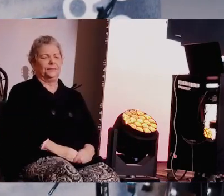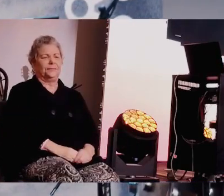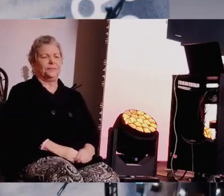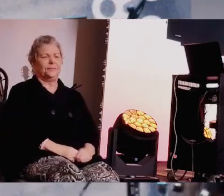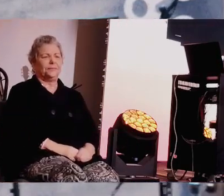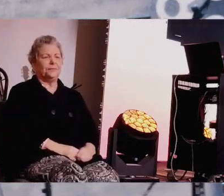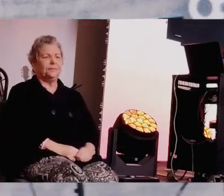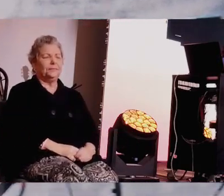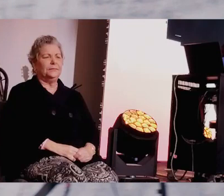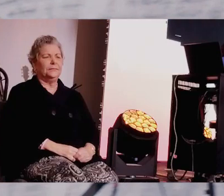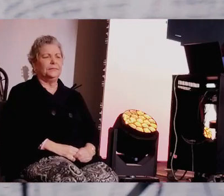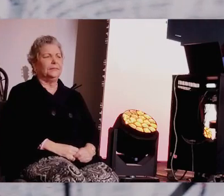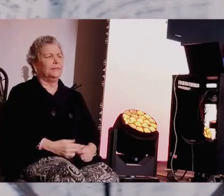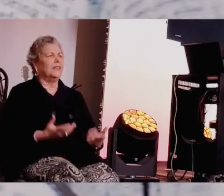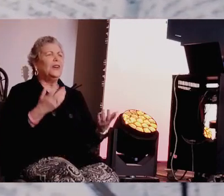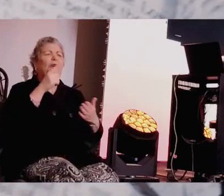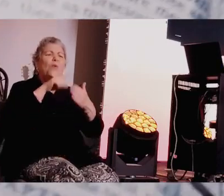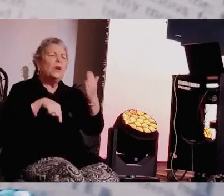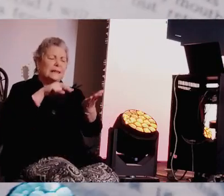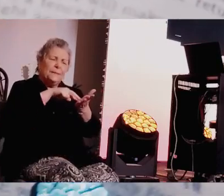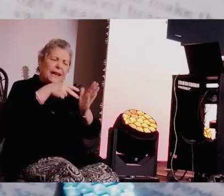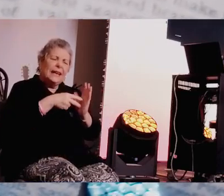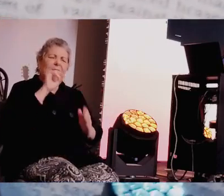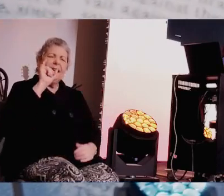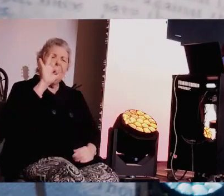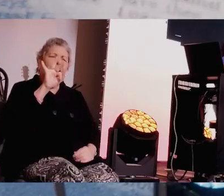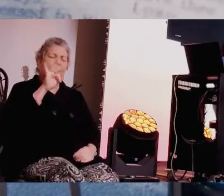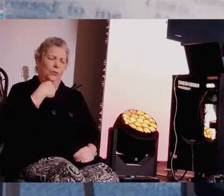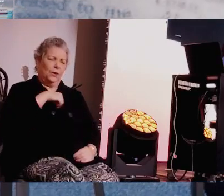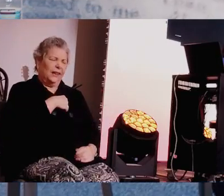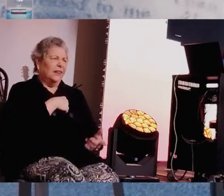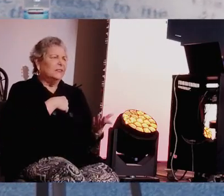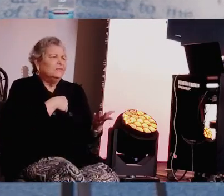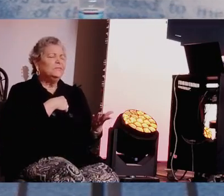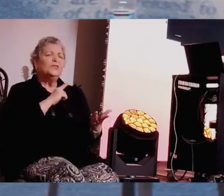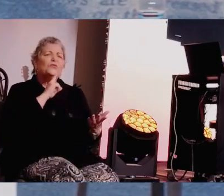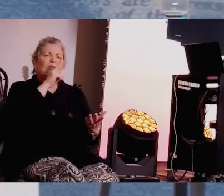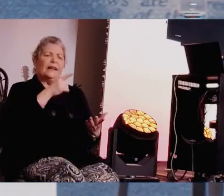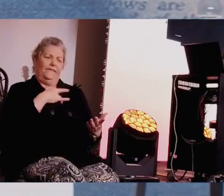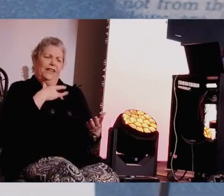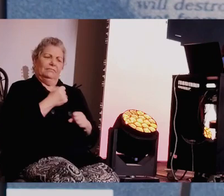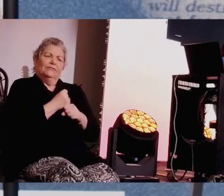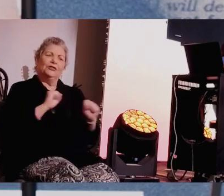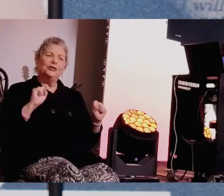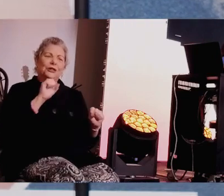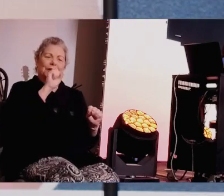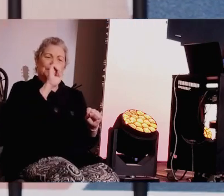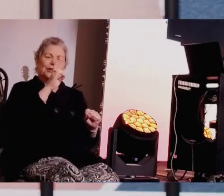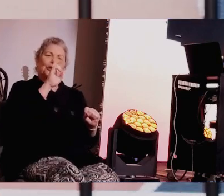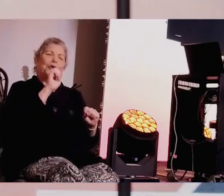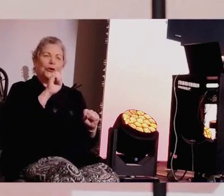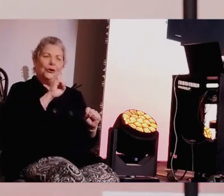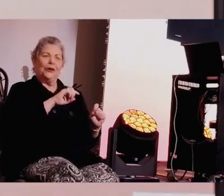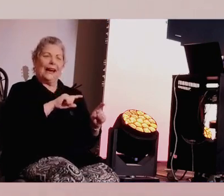We were even talking about this the other day. Is what does it mean if we were to actually be secure in who we are as sons and